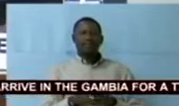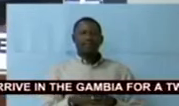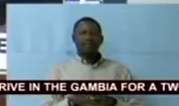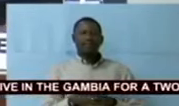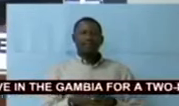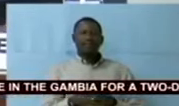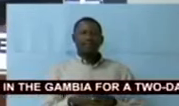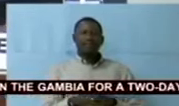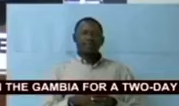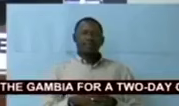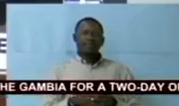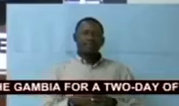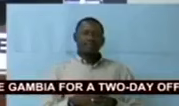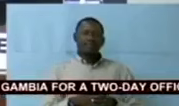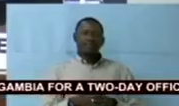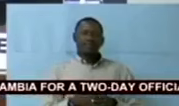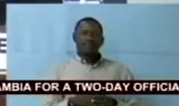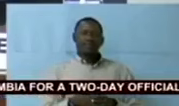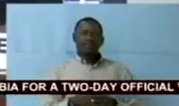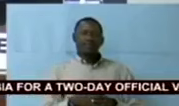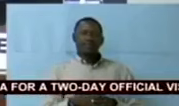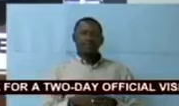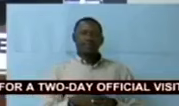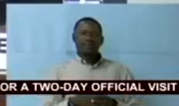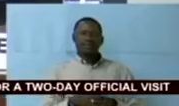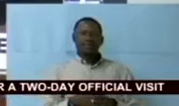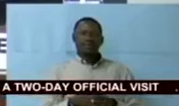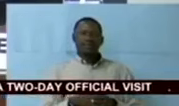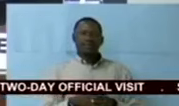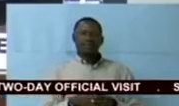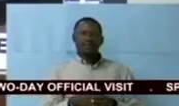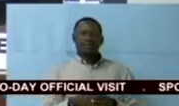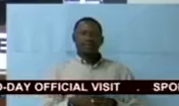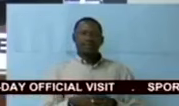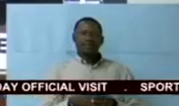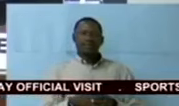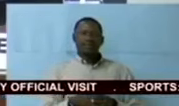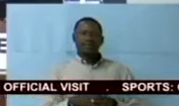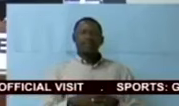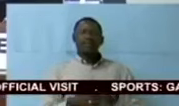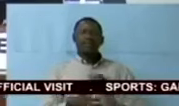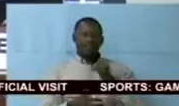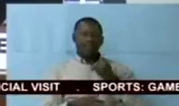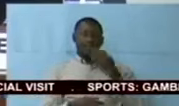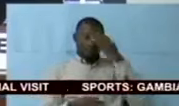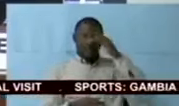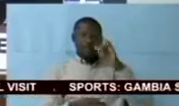yele mani na na dunna luwa buko nyi kono ikafume act. Yes, I'll agree with that.